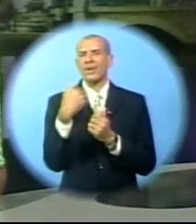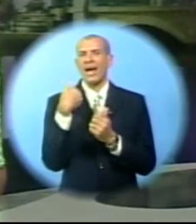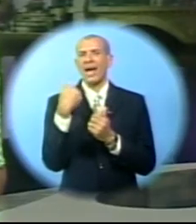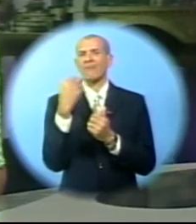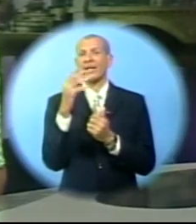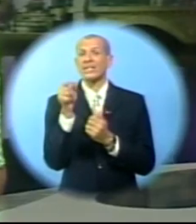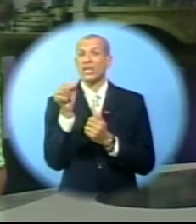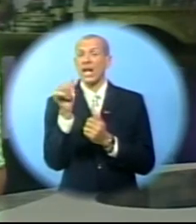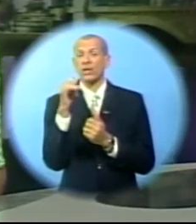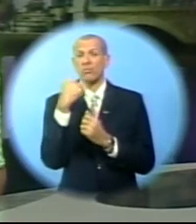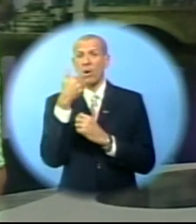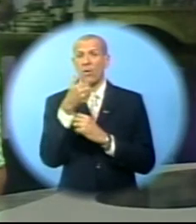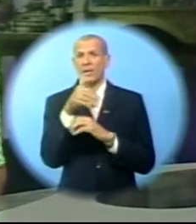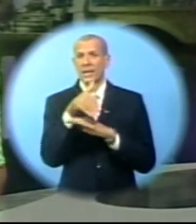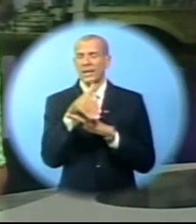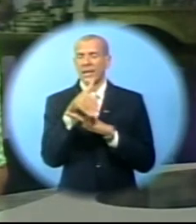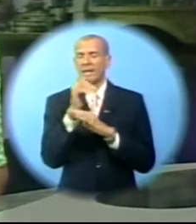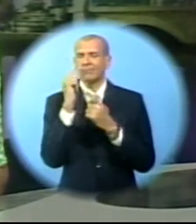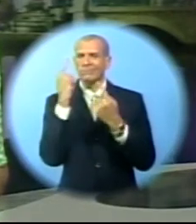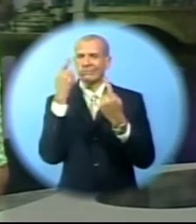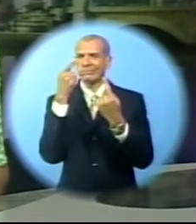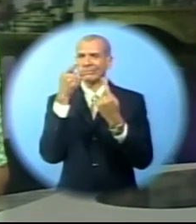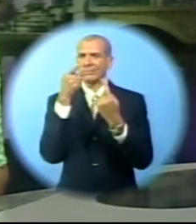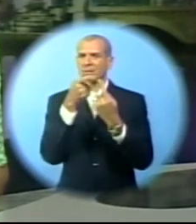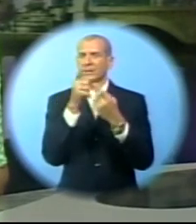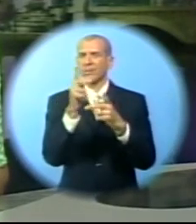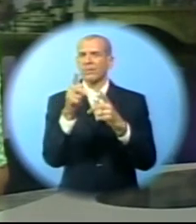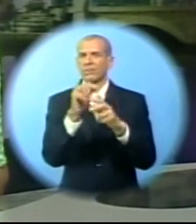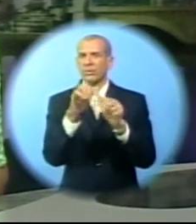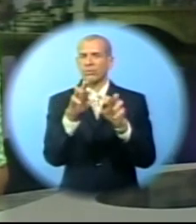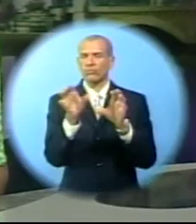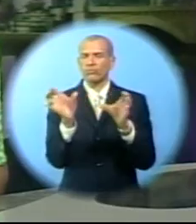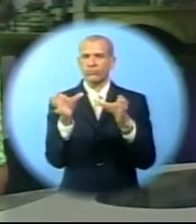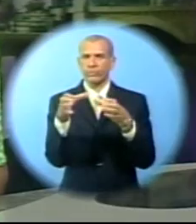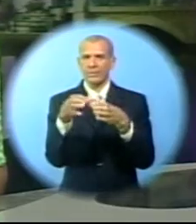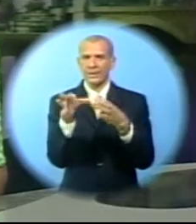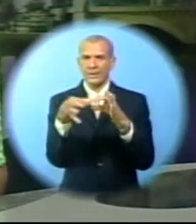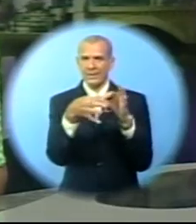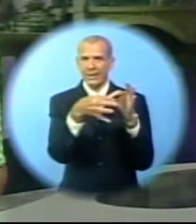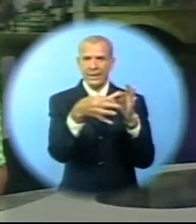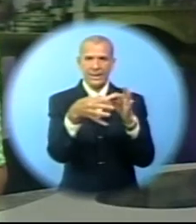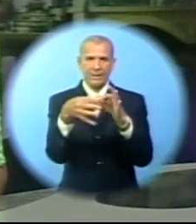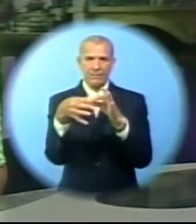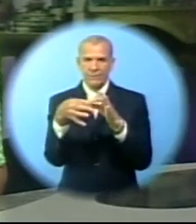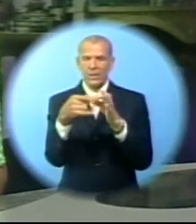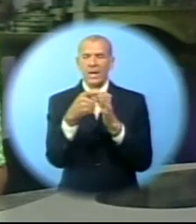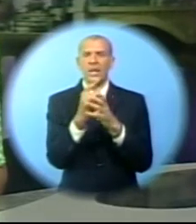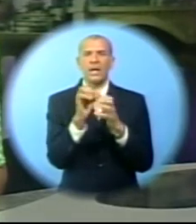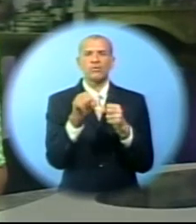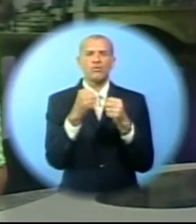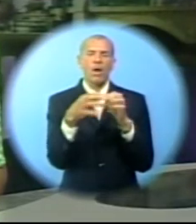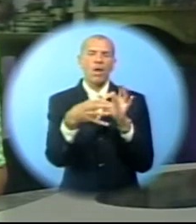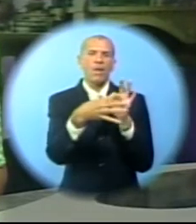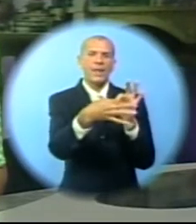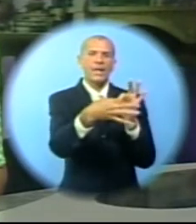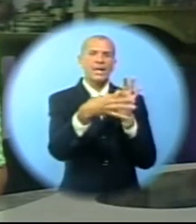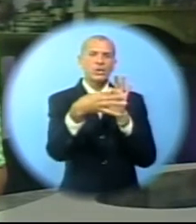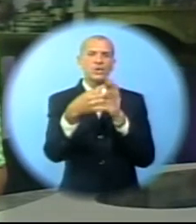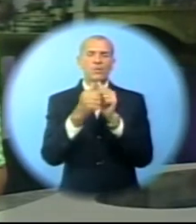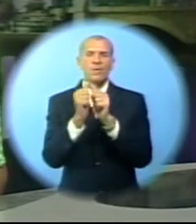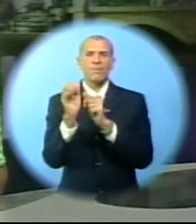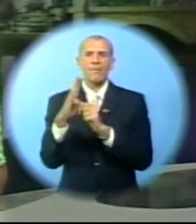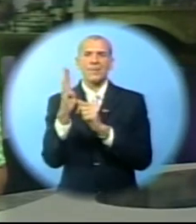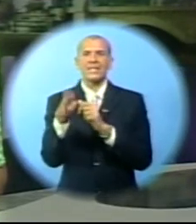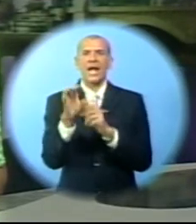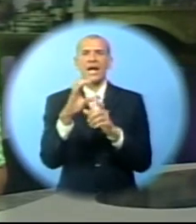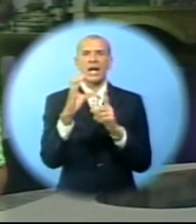tomorrow night. The association aims to keep those in the diaspora connected, while at the same time fostering strong linkages to Barbados through